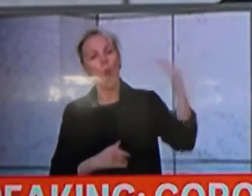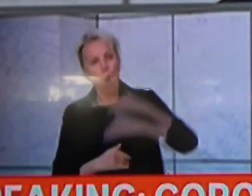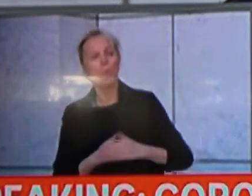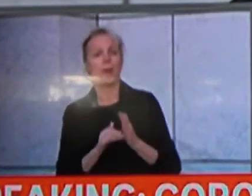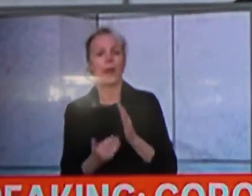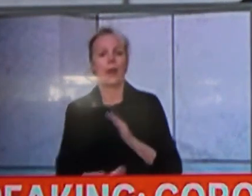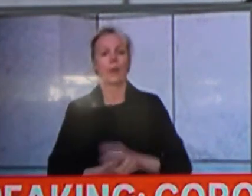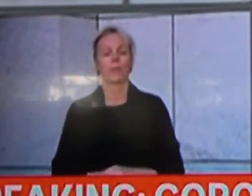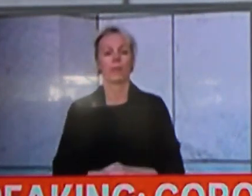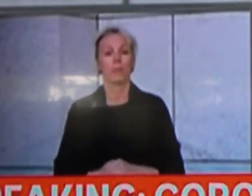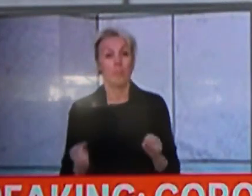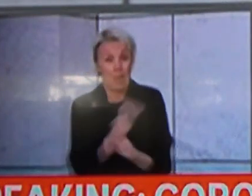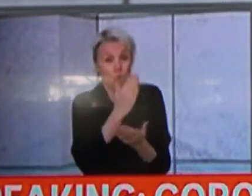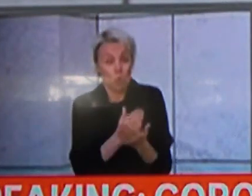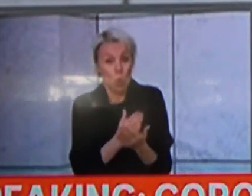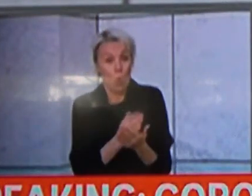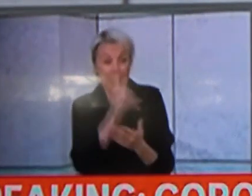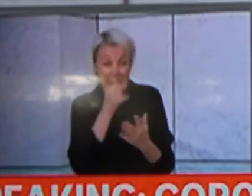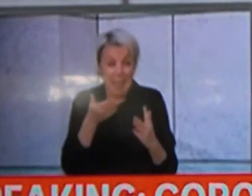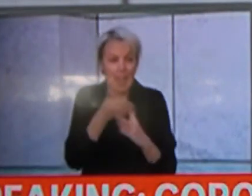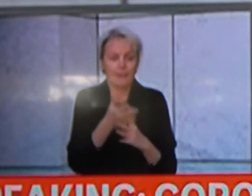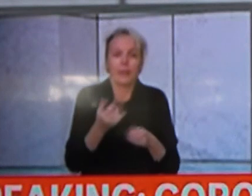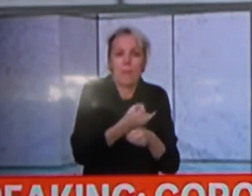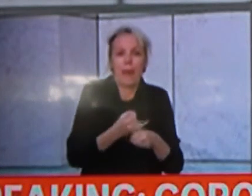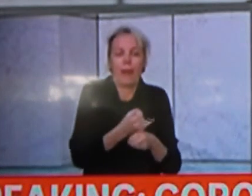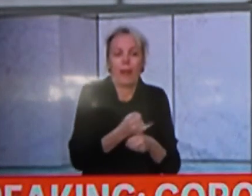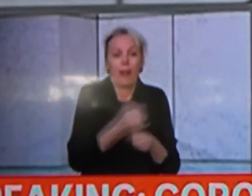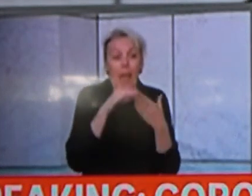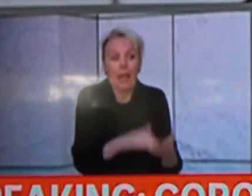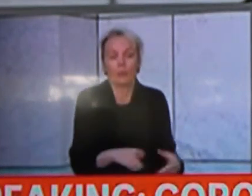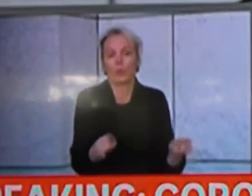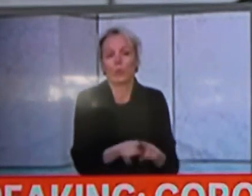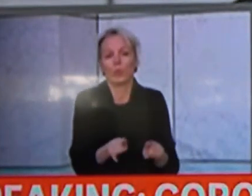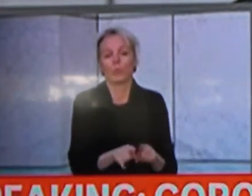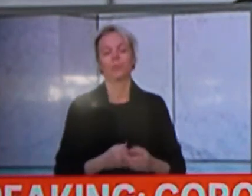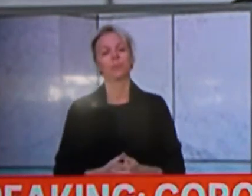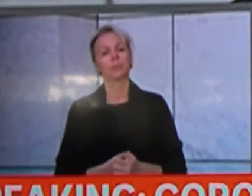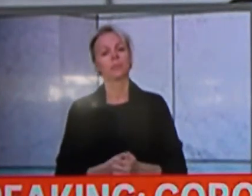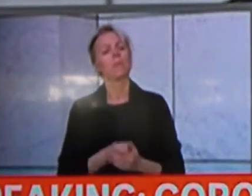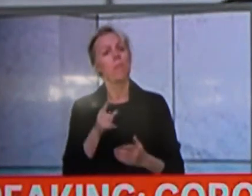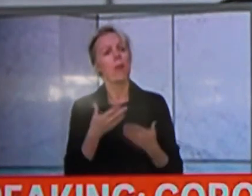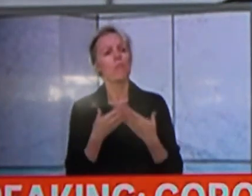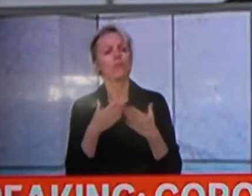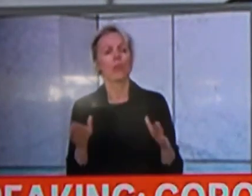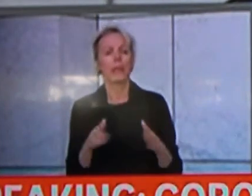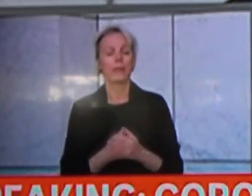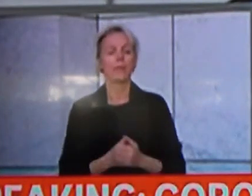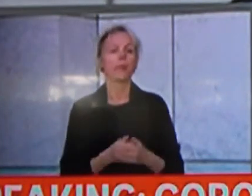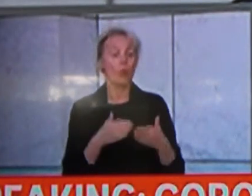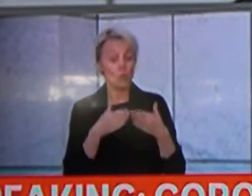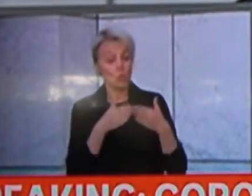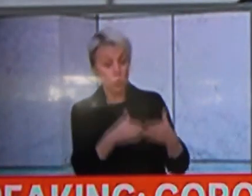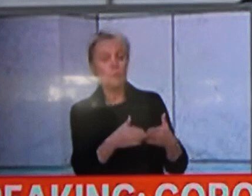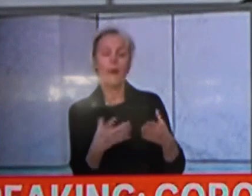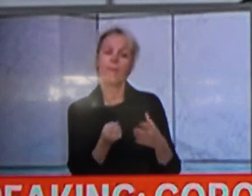importantly, ensure that they can get access to medical treatment should they require it. More broadly on the issue of cruise ships, there is a very clear set